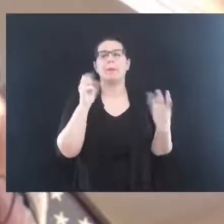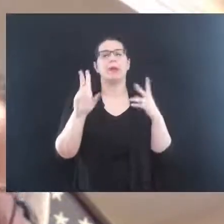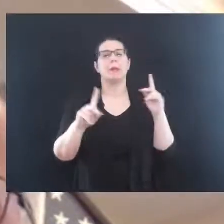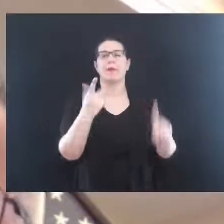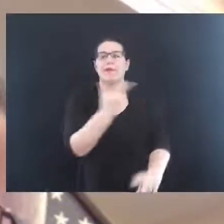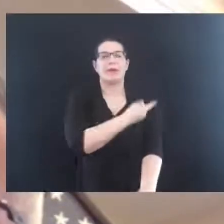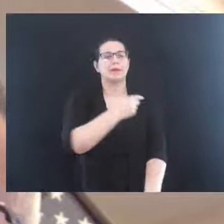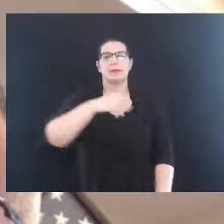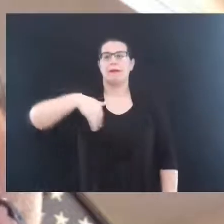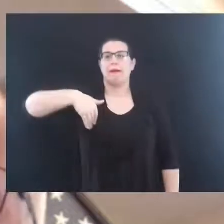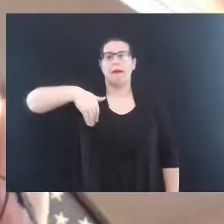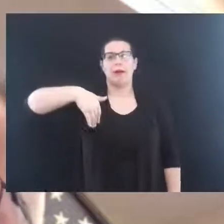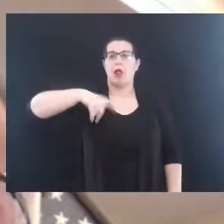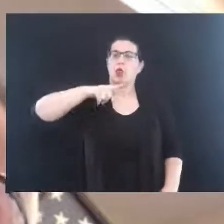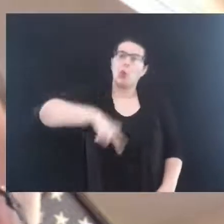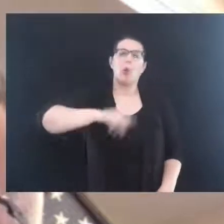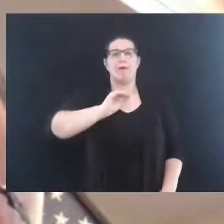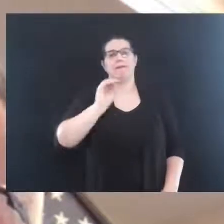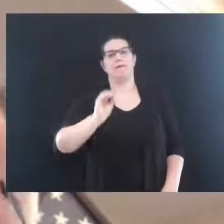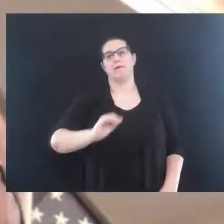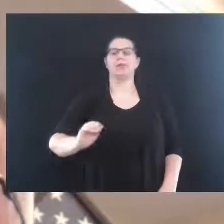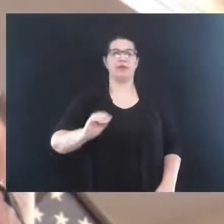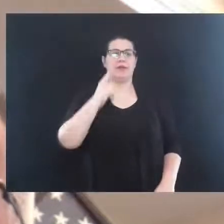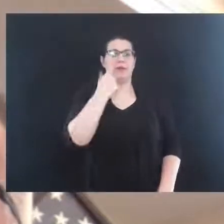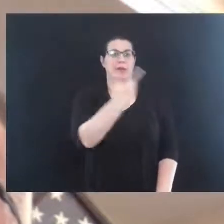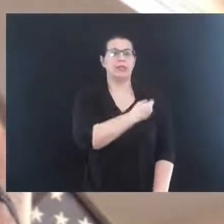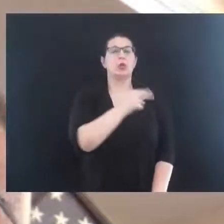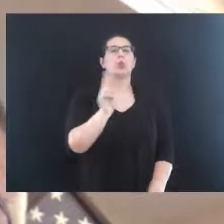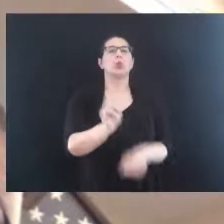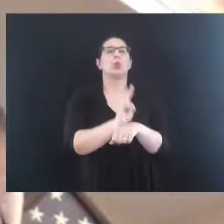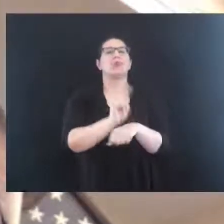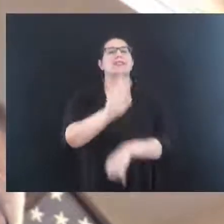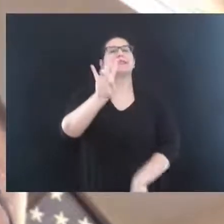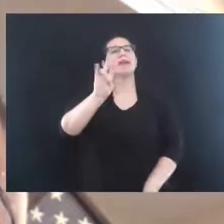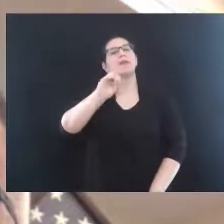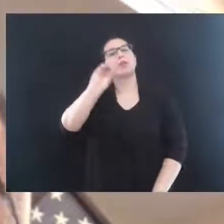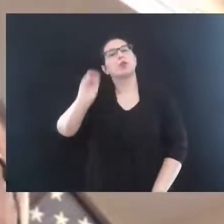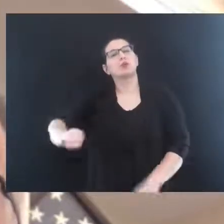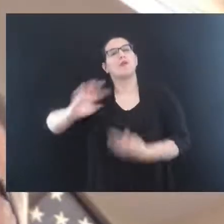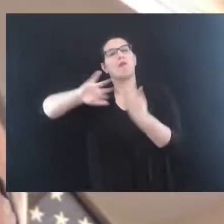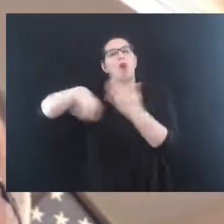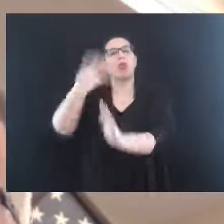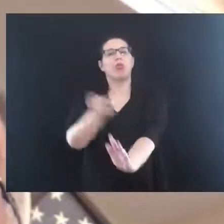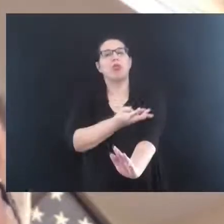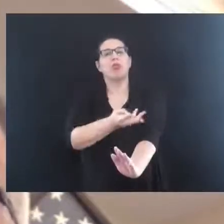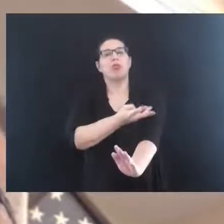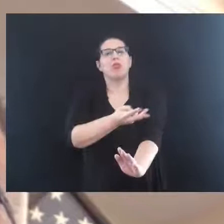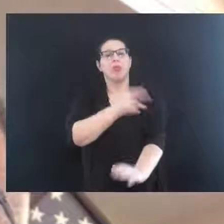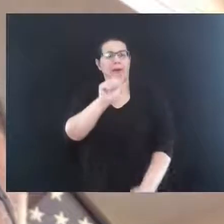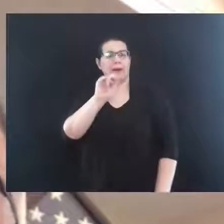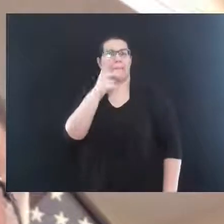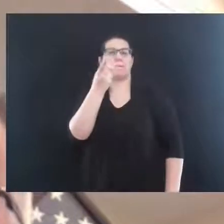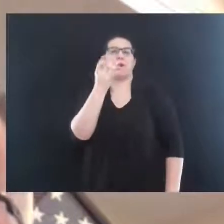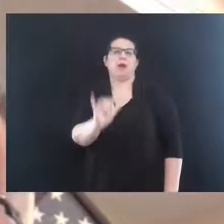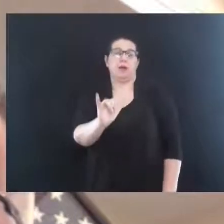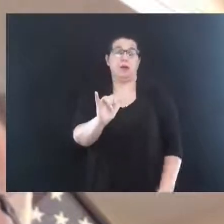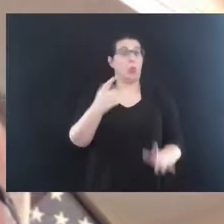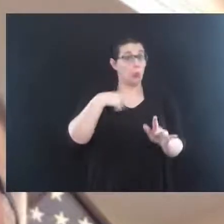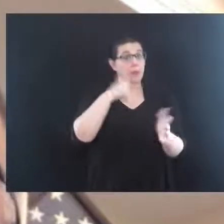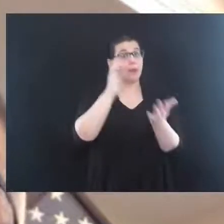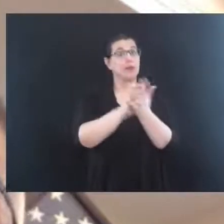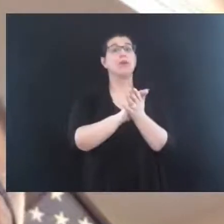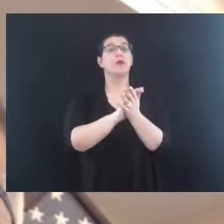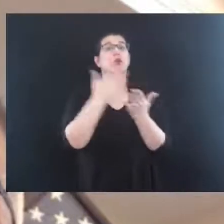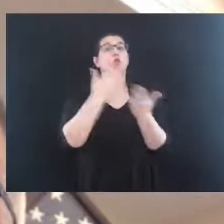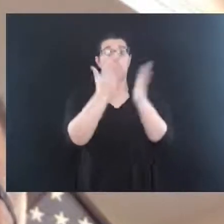using 70% of the nation's supply of antibodies. But we believe we have a good plan in place. We have a lot of